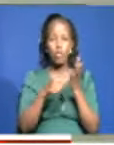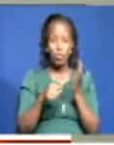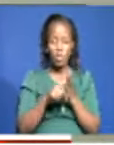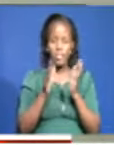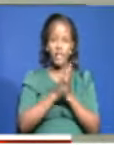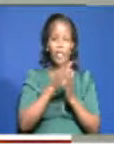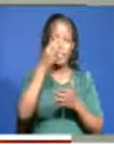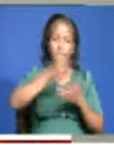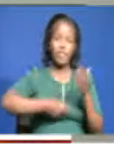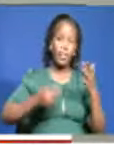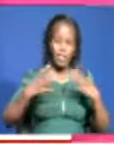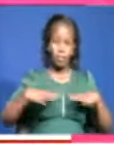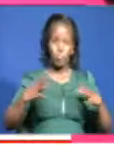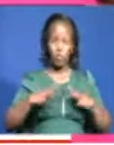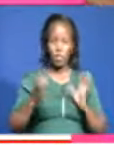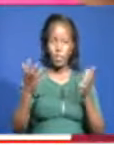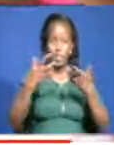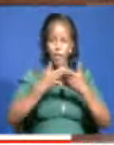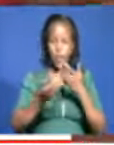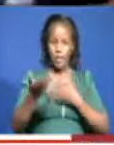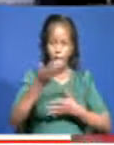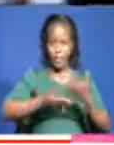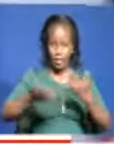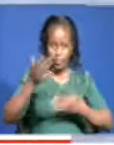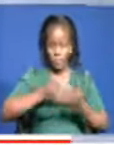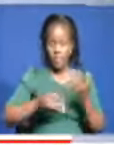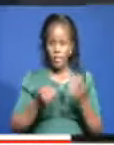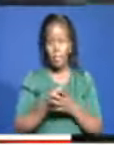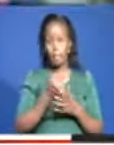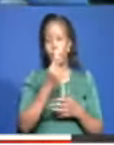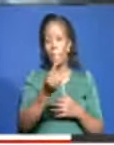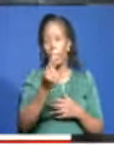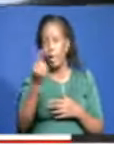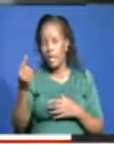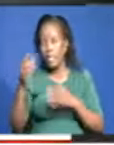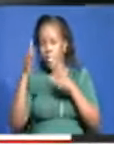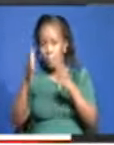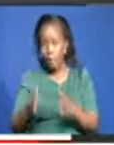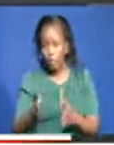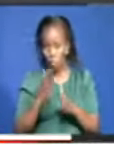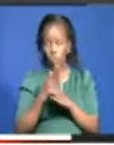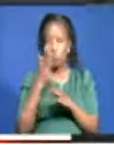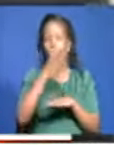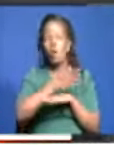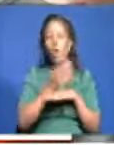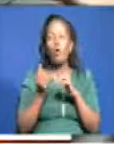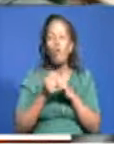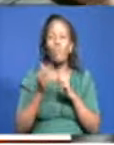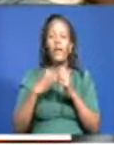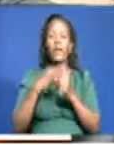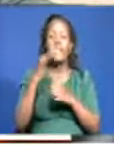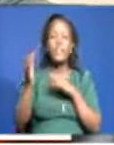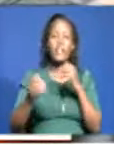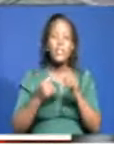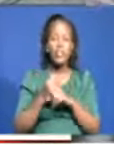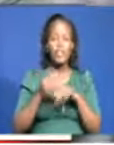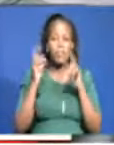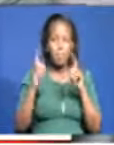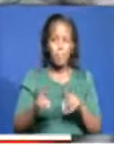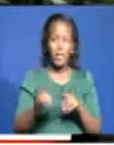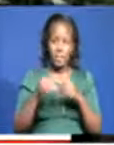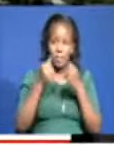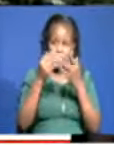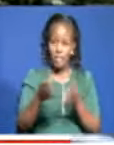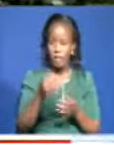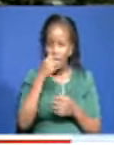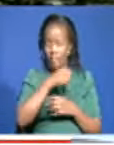engagement. President Ruto said every Kenyan above 18 years should be issued with a Kenya Revenue Authority's PIN, qualifying them to be